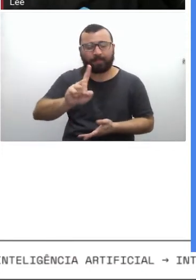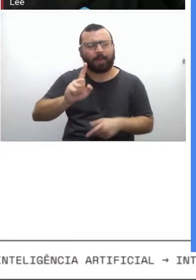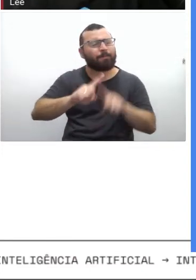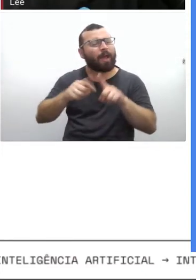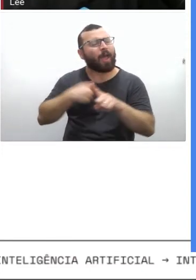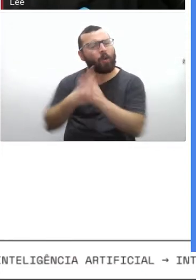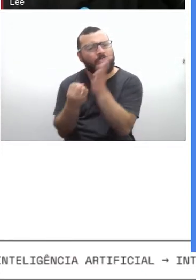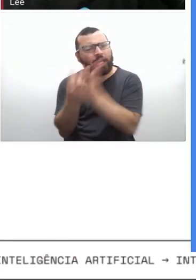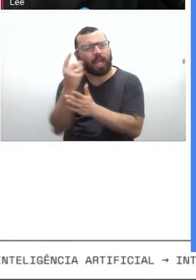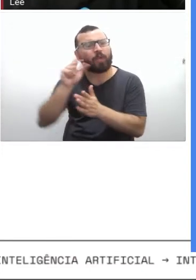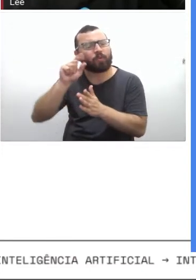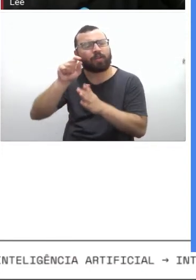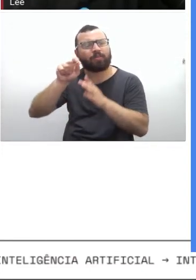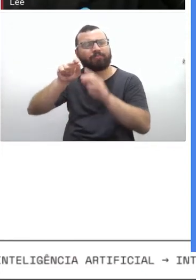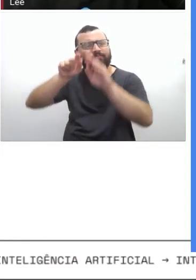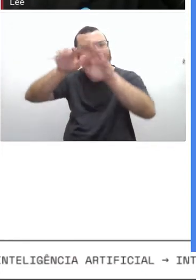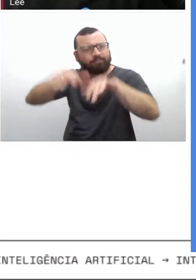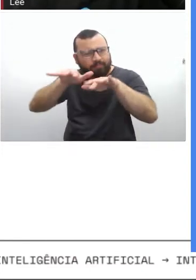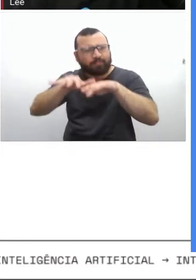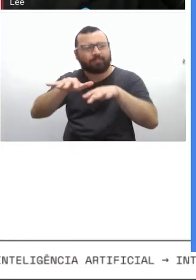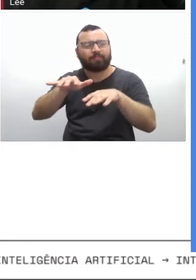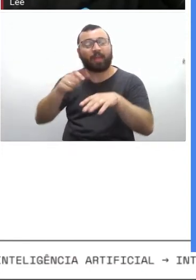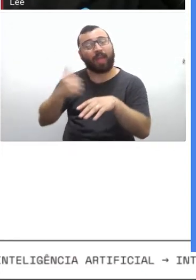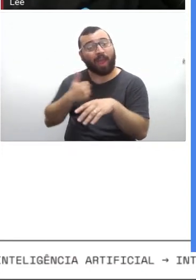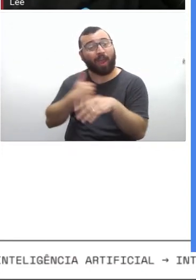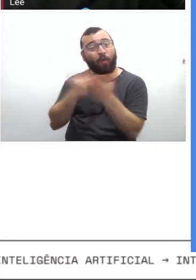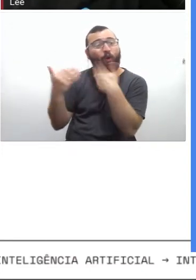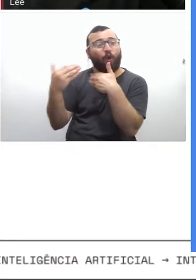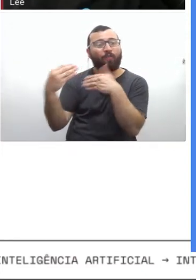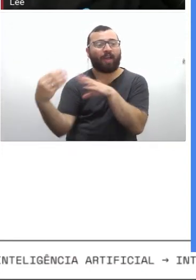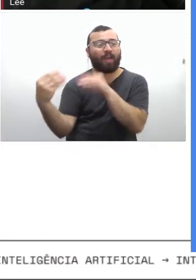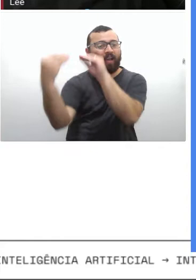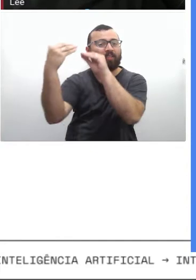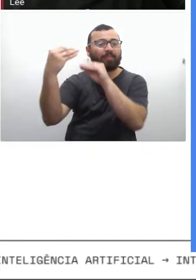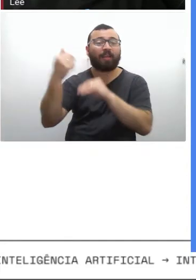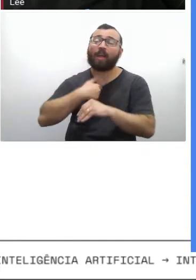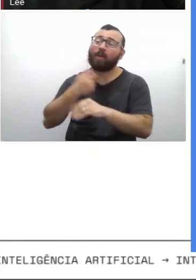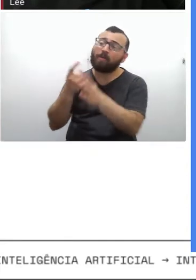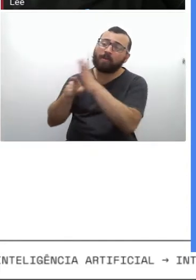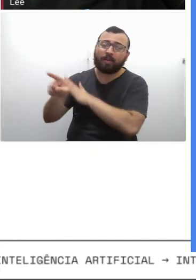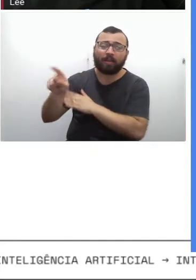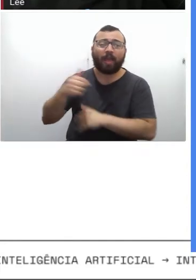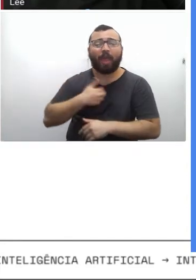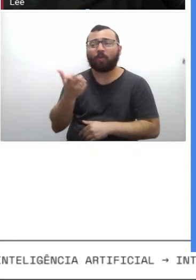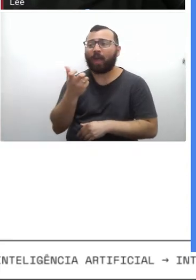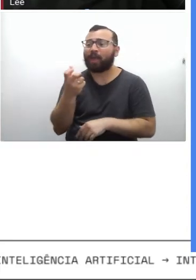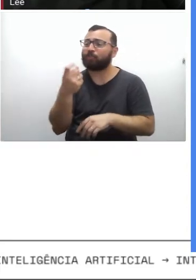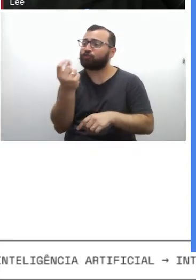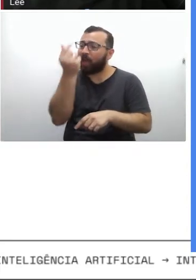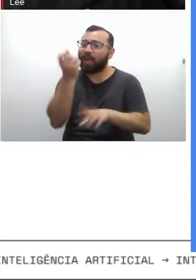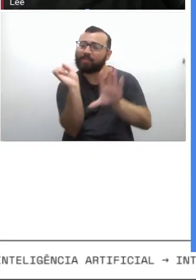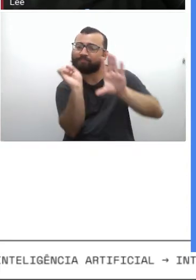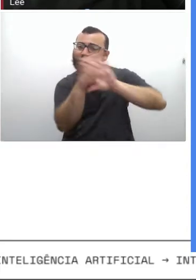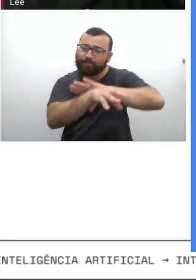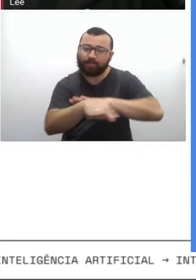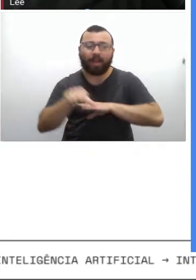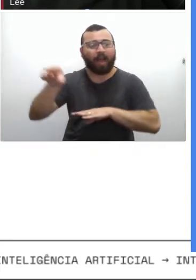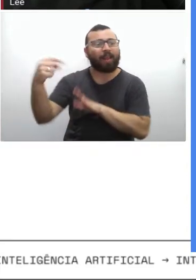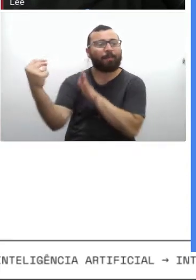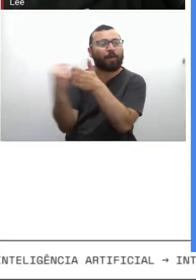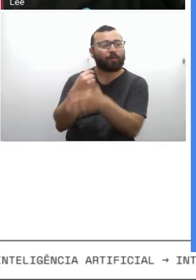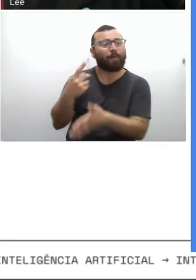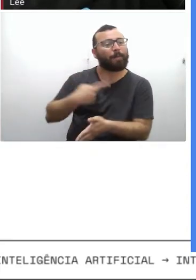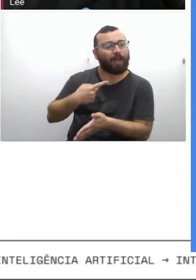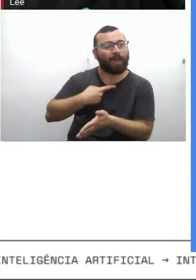created like a textual chat. I'm talking to the chatbot, and I said I want to transfer some money, and it asked me for my IBN